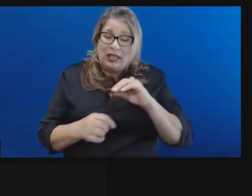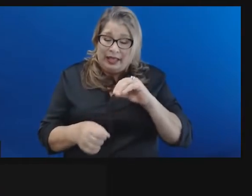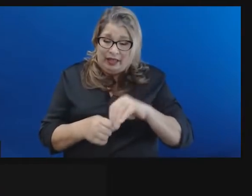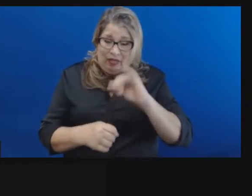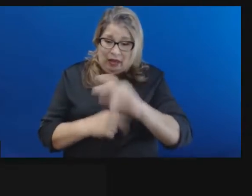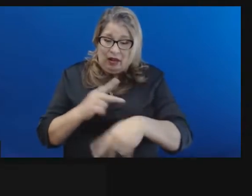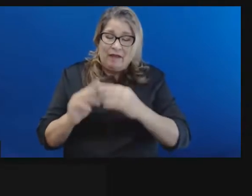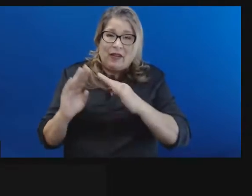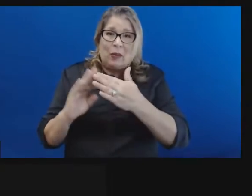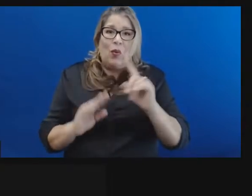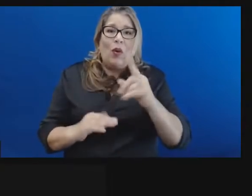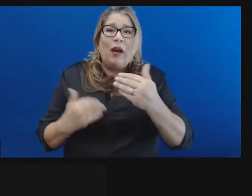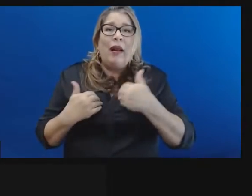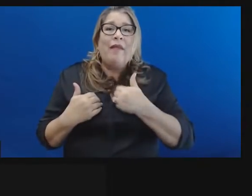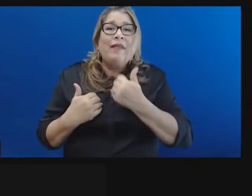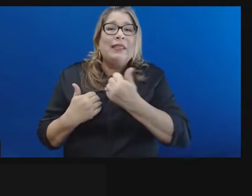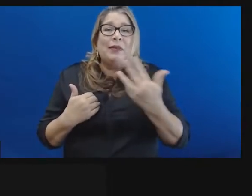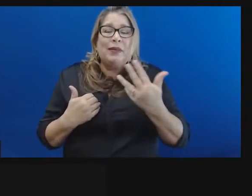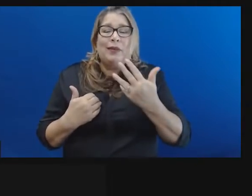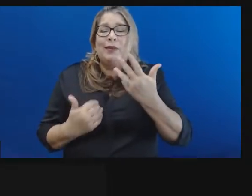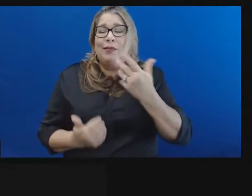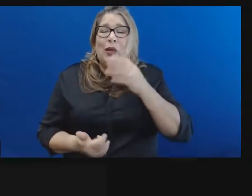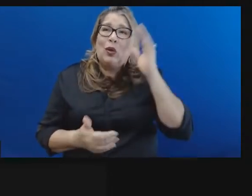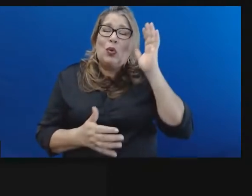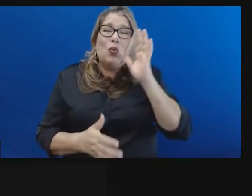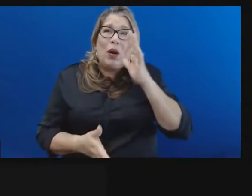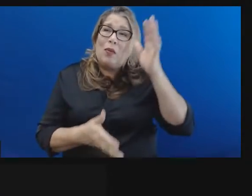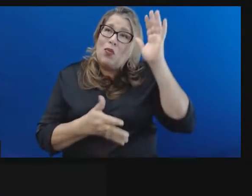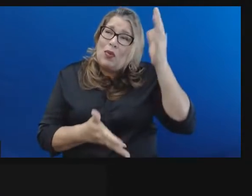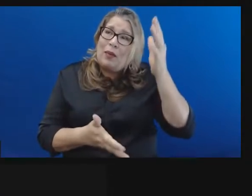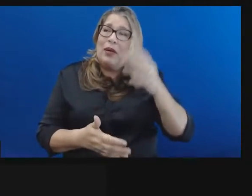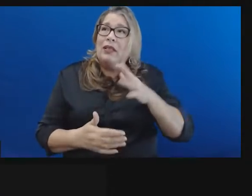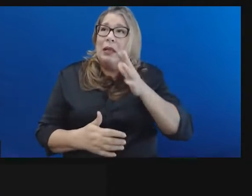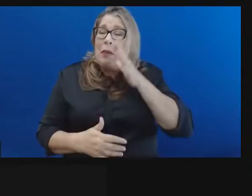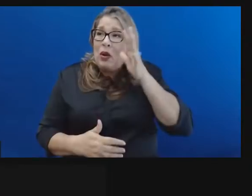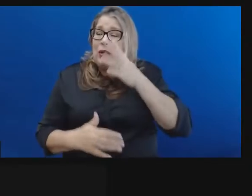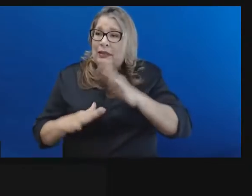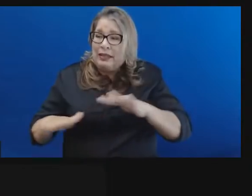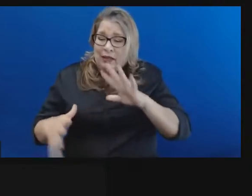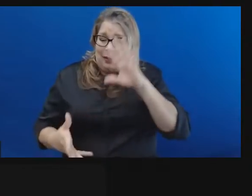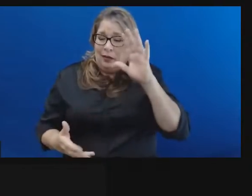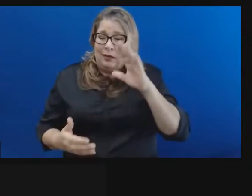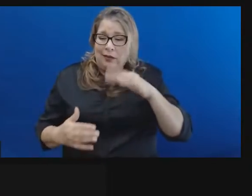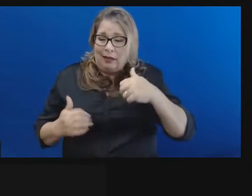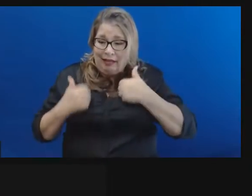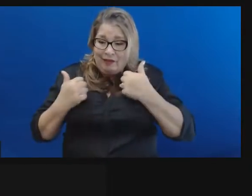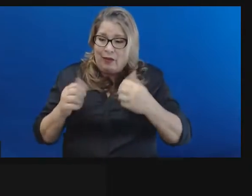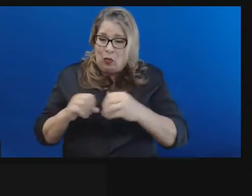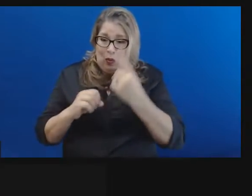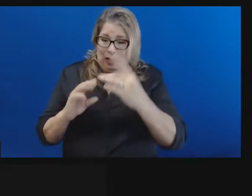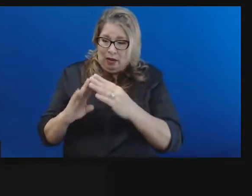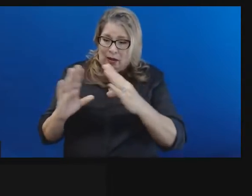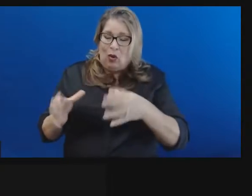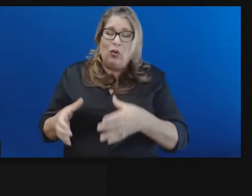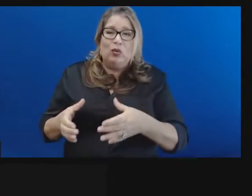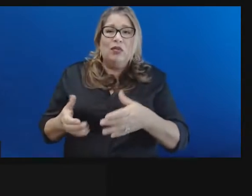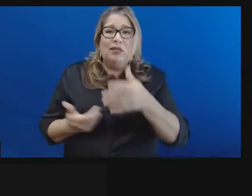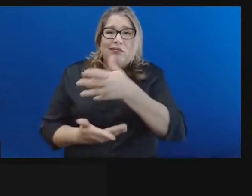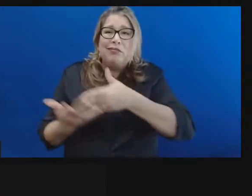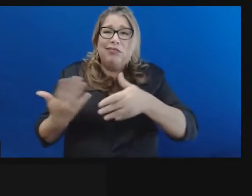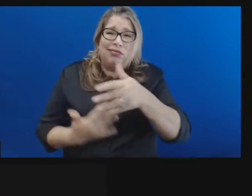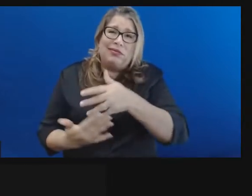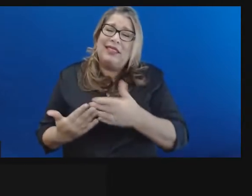families, even some places with more crowded conditions. So it is prudent. It does make a lot of sense from a